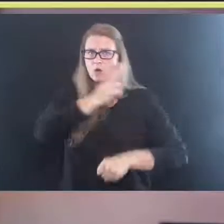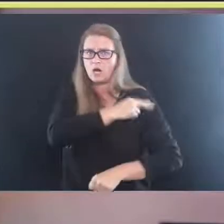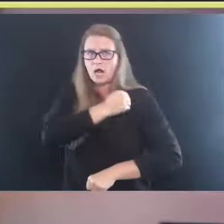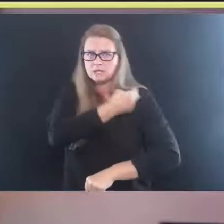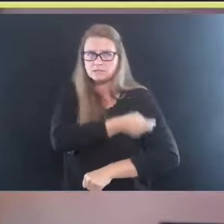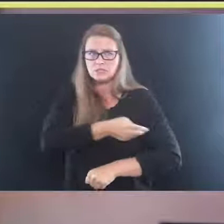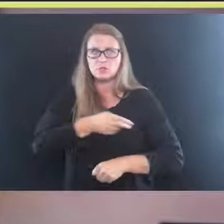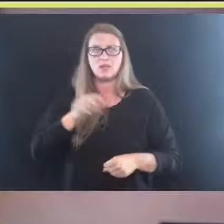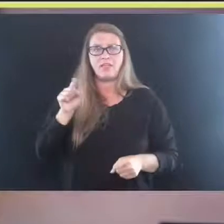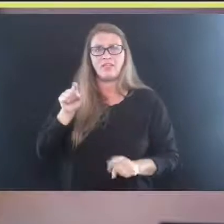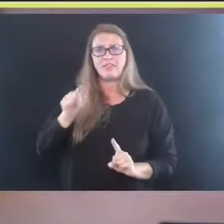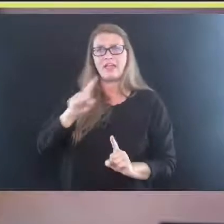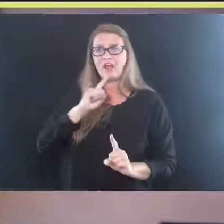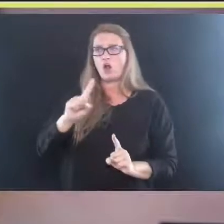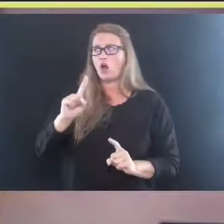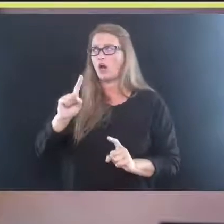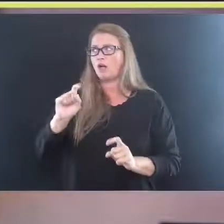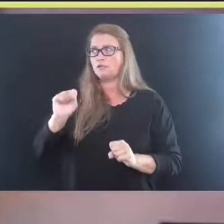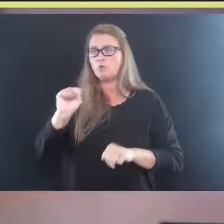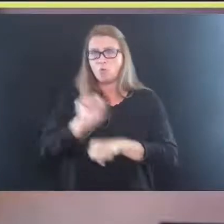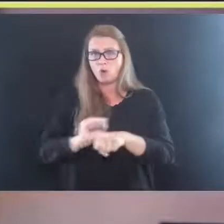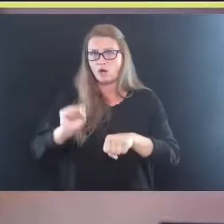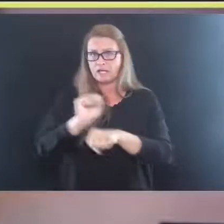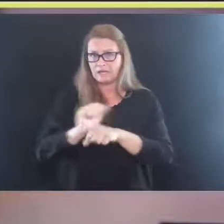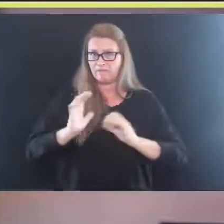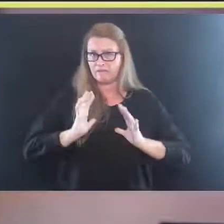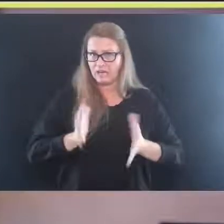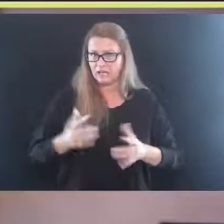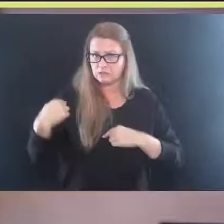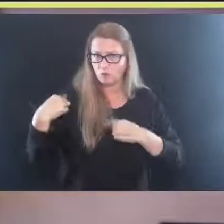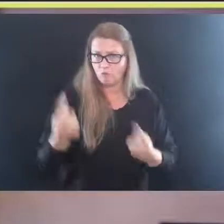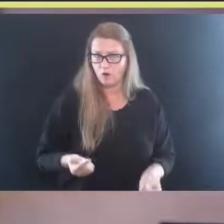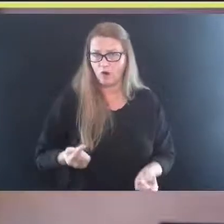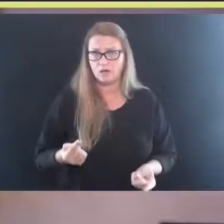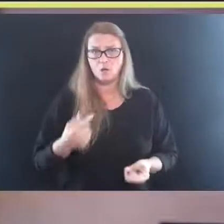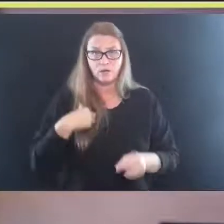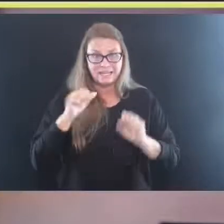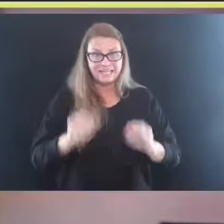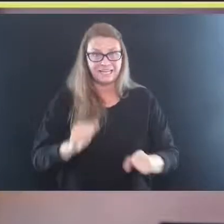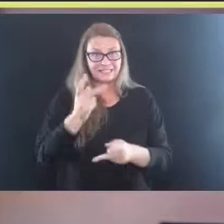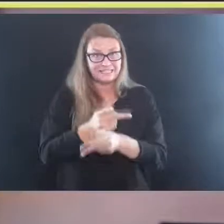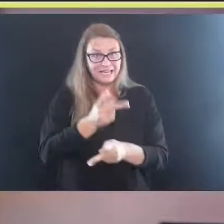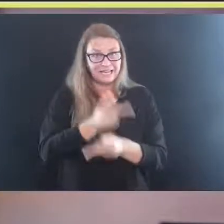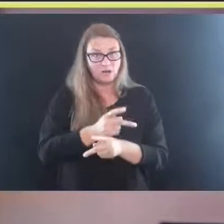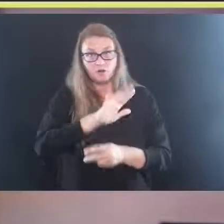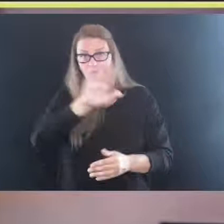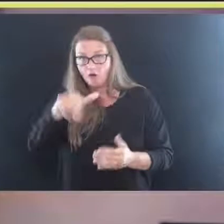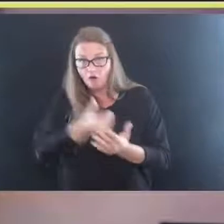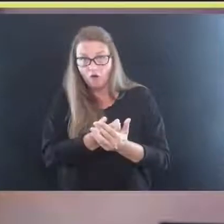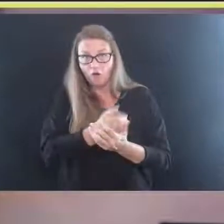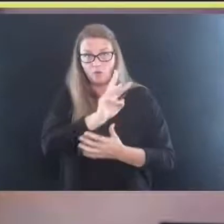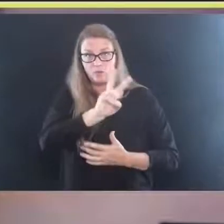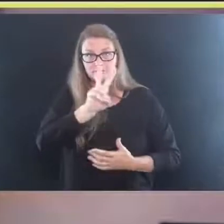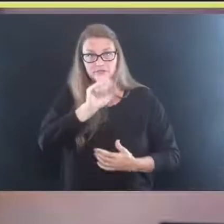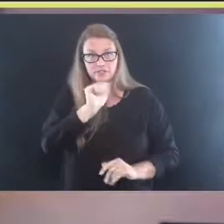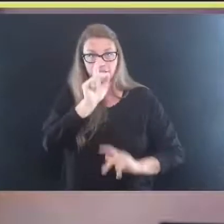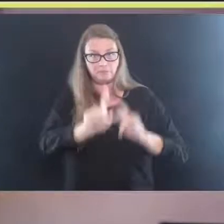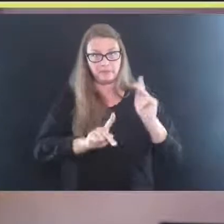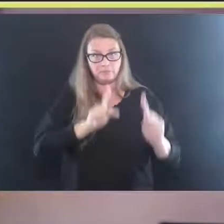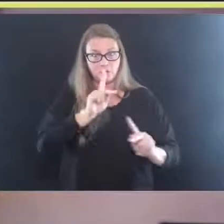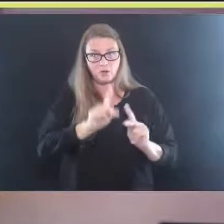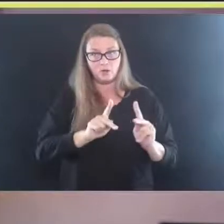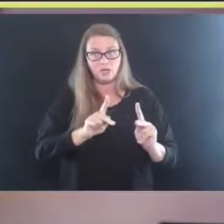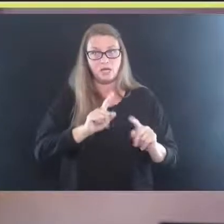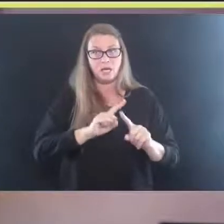hospital system is still functioning fine. We're still able to take care of all West Virginians that need to be taken care of, but we're at a